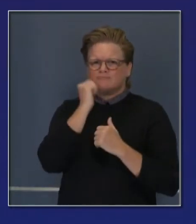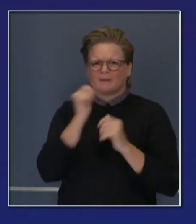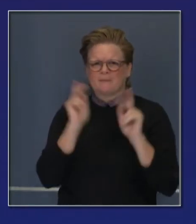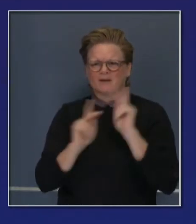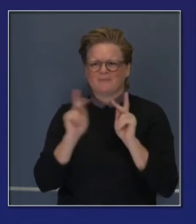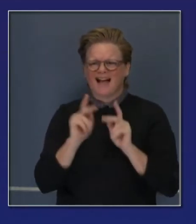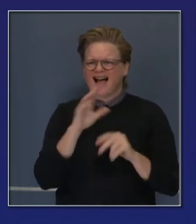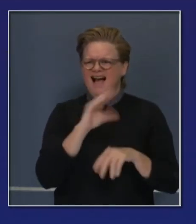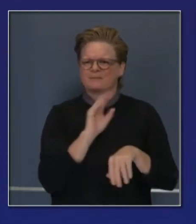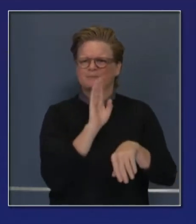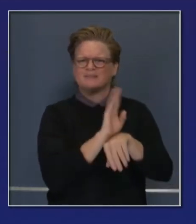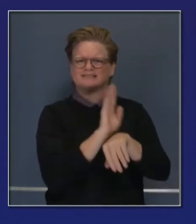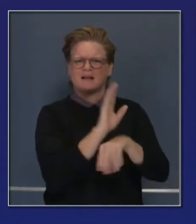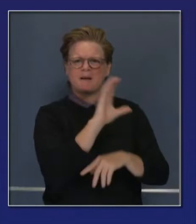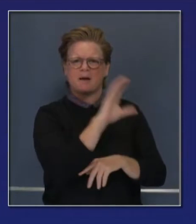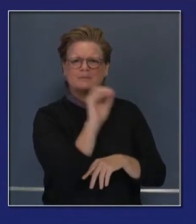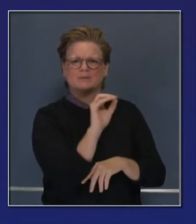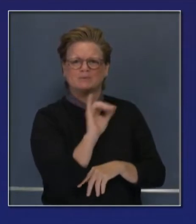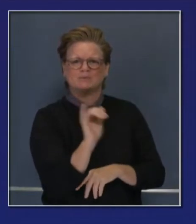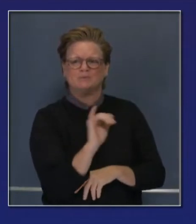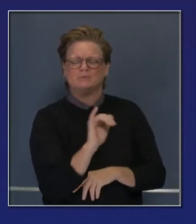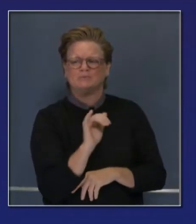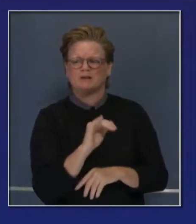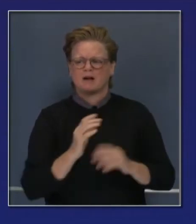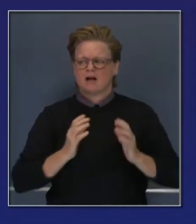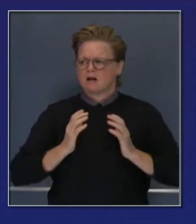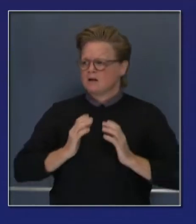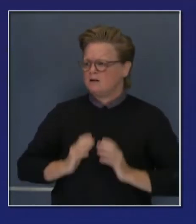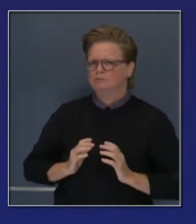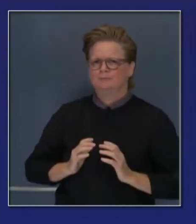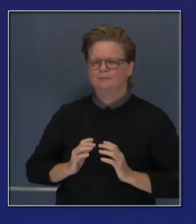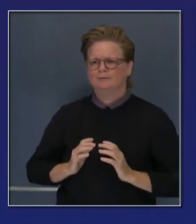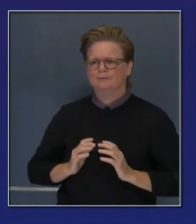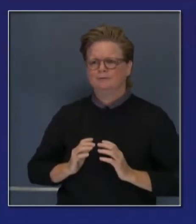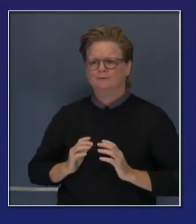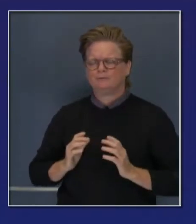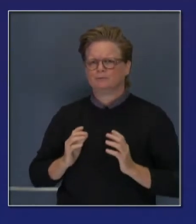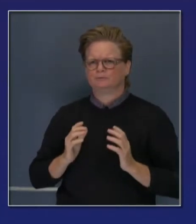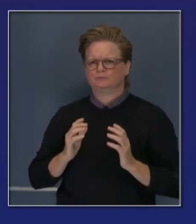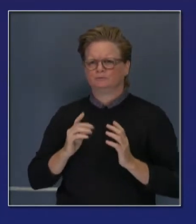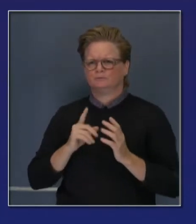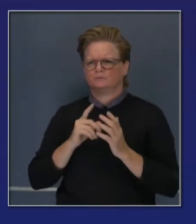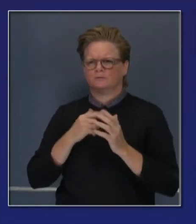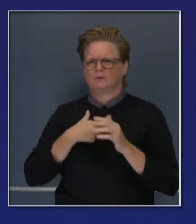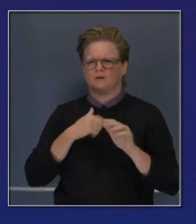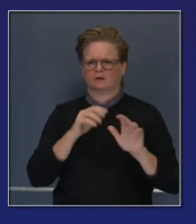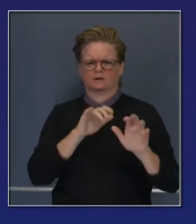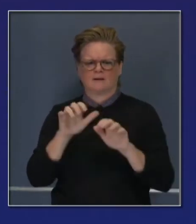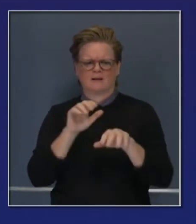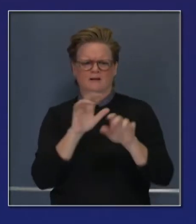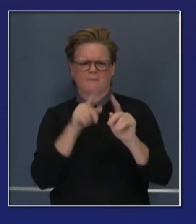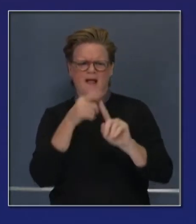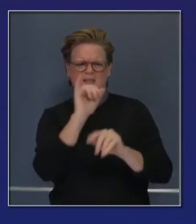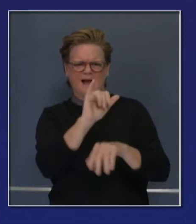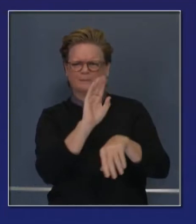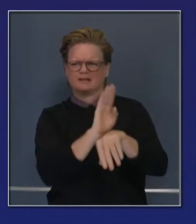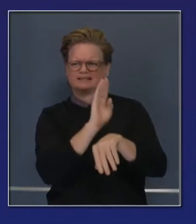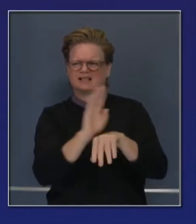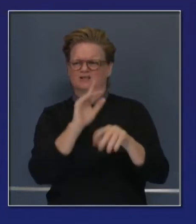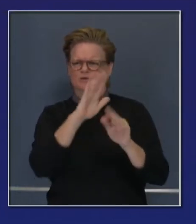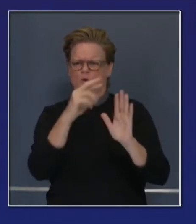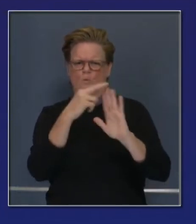want to empower individuals to know as customers what is happening in terms of the safety that is being